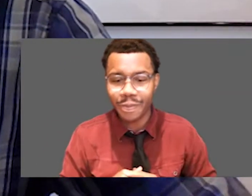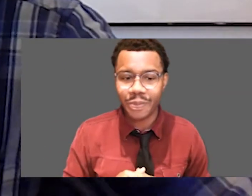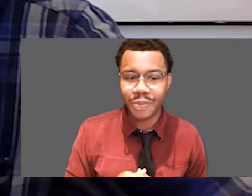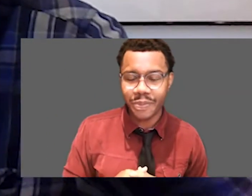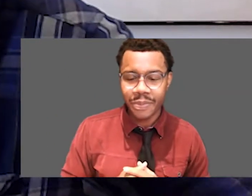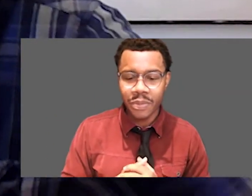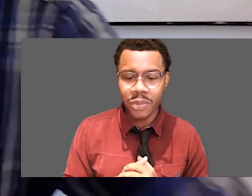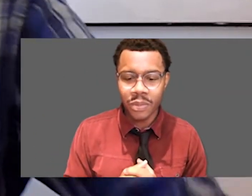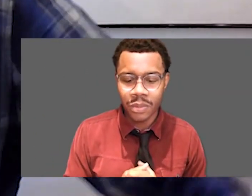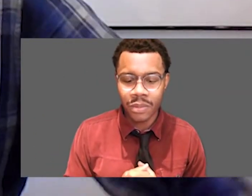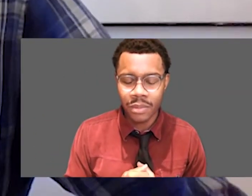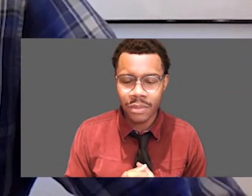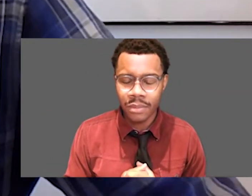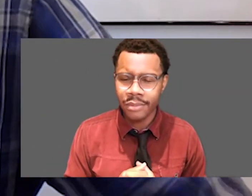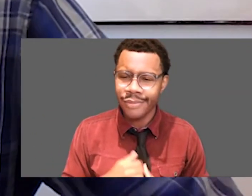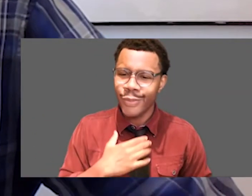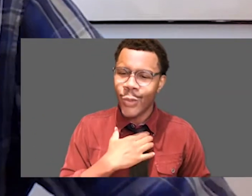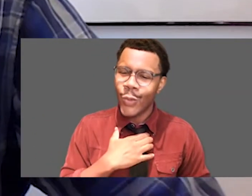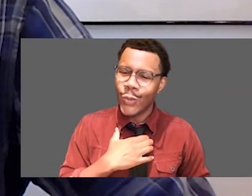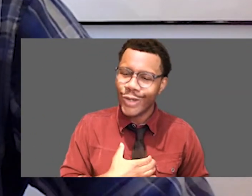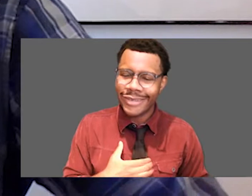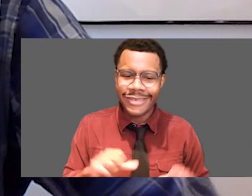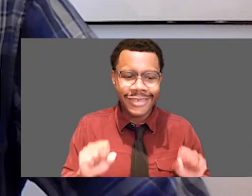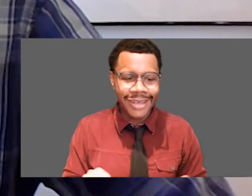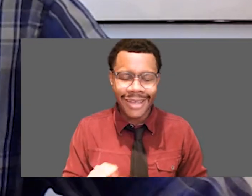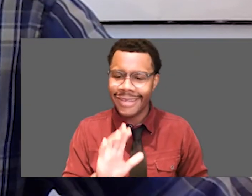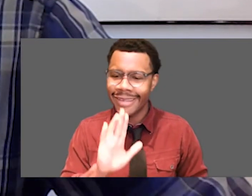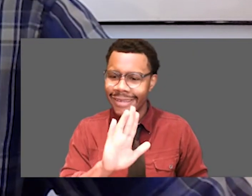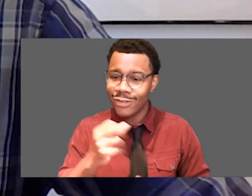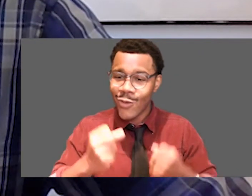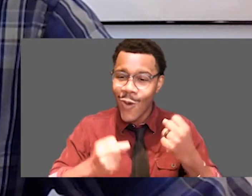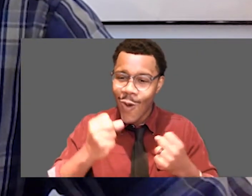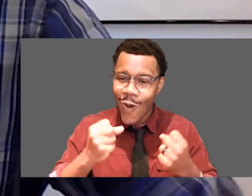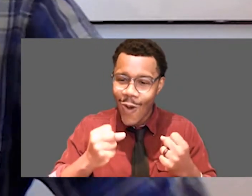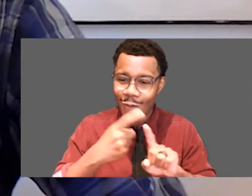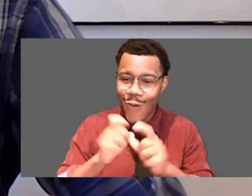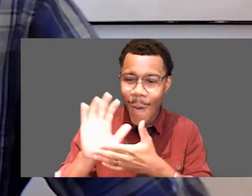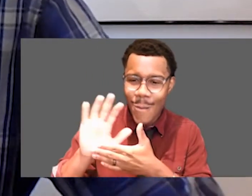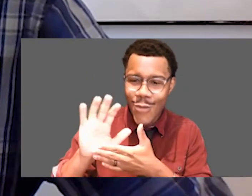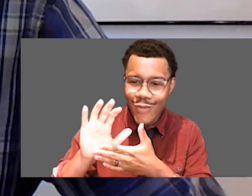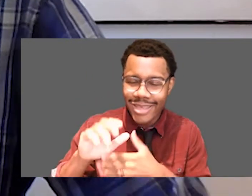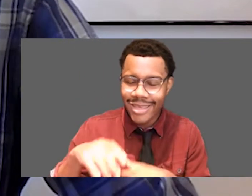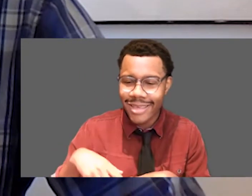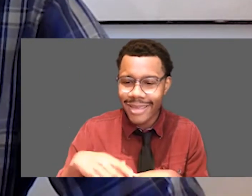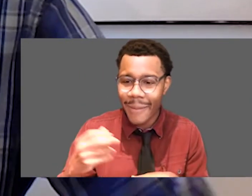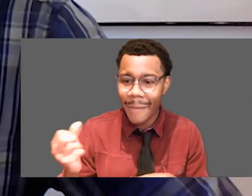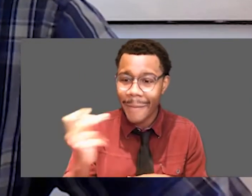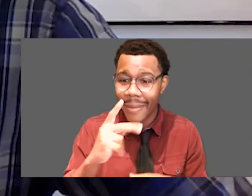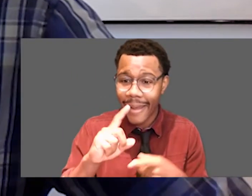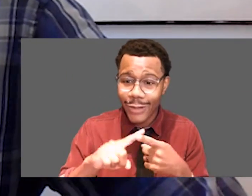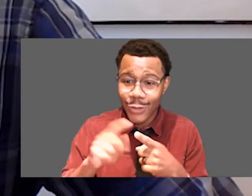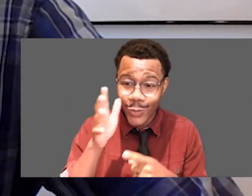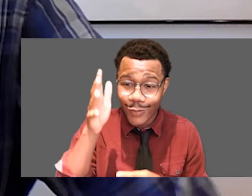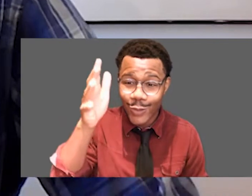What I wouldn't give to borrow Marty McFly's DeLorean and go back to